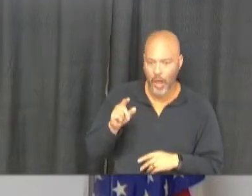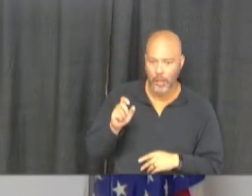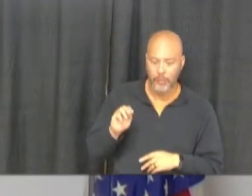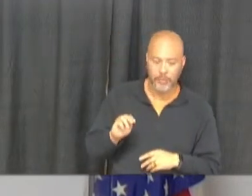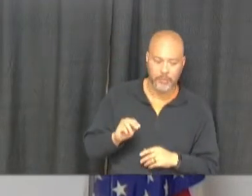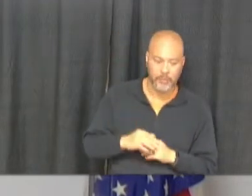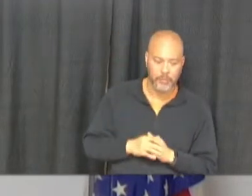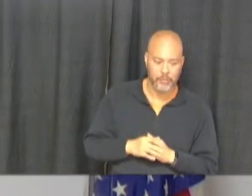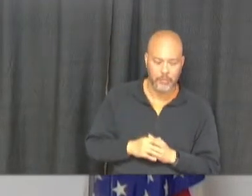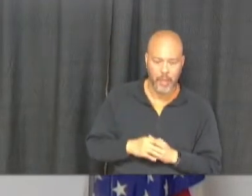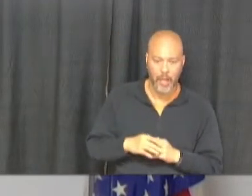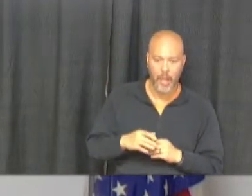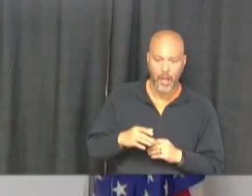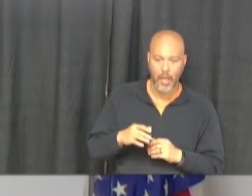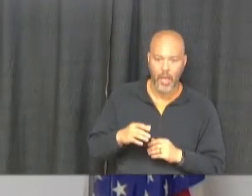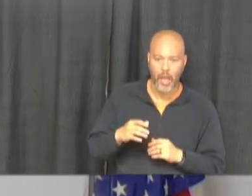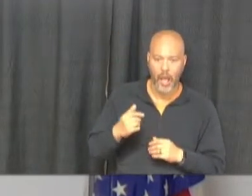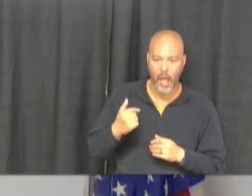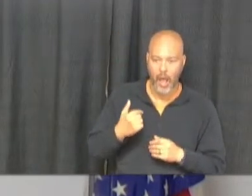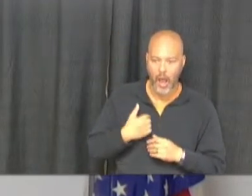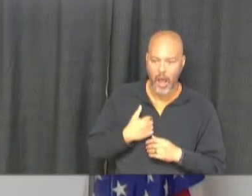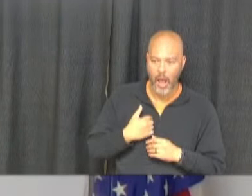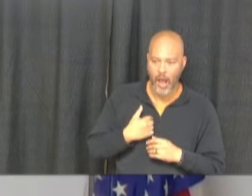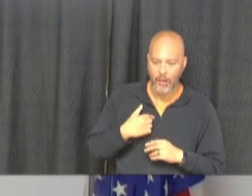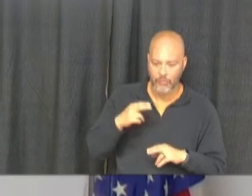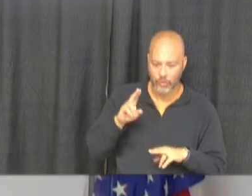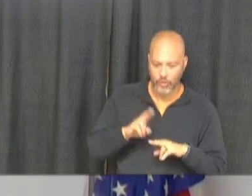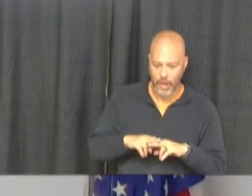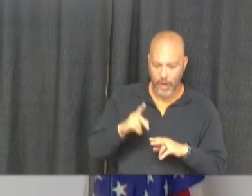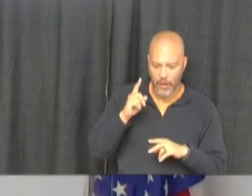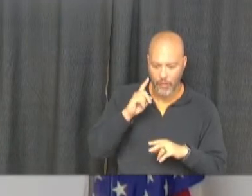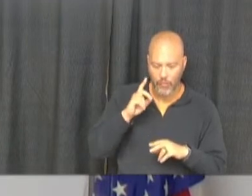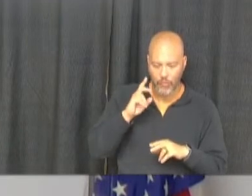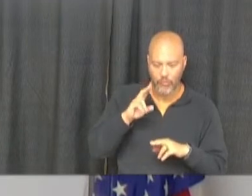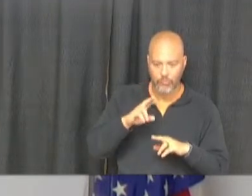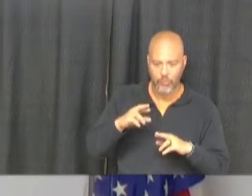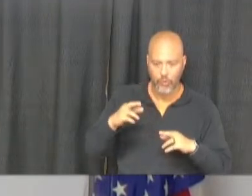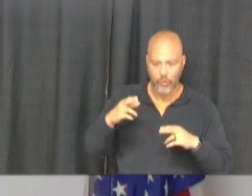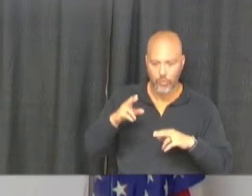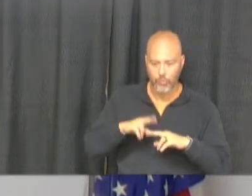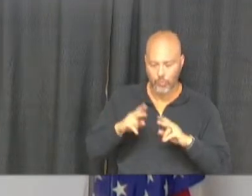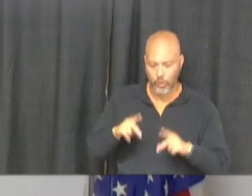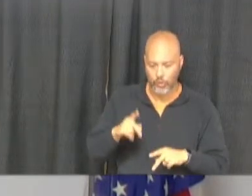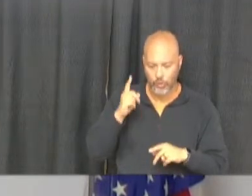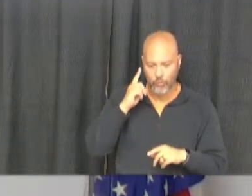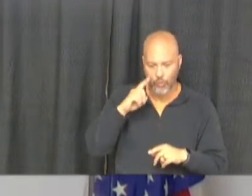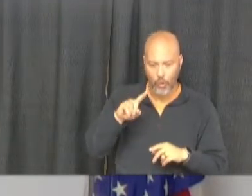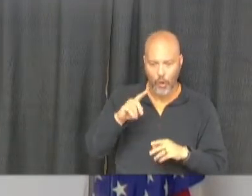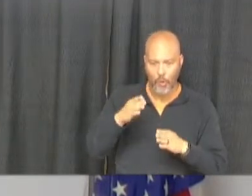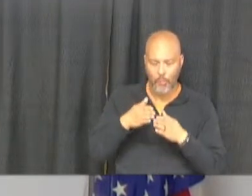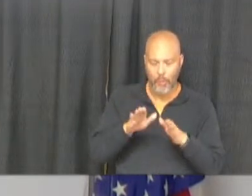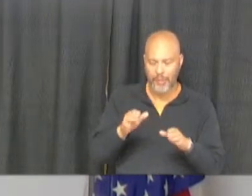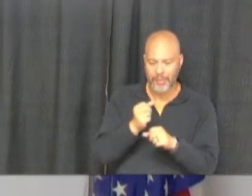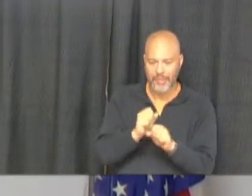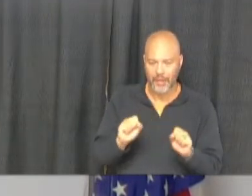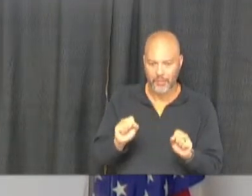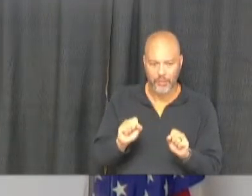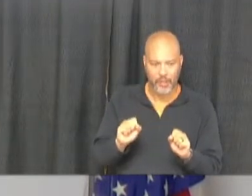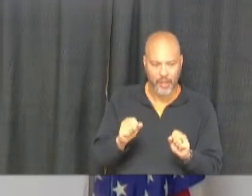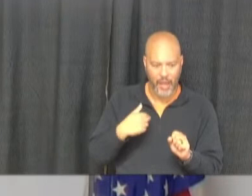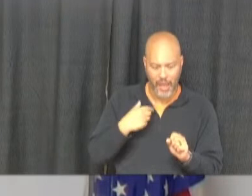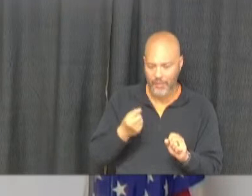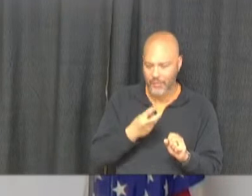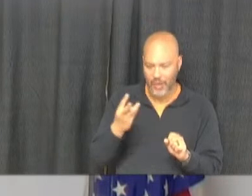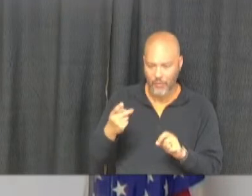you, Mayor. So I've been chair for quite some time of public safety, and I'm going to be fast, but I've had